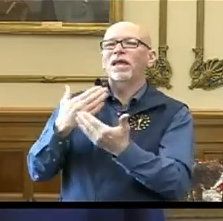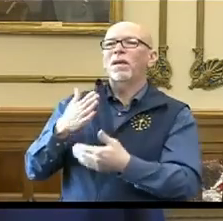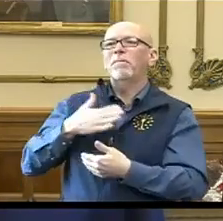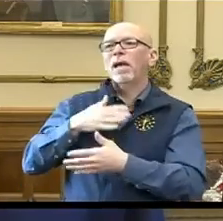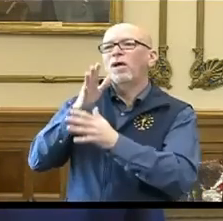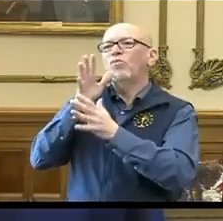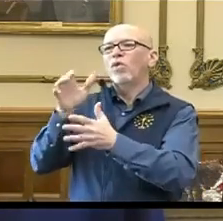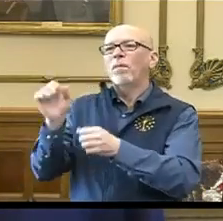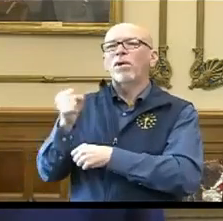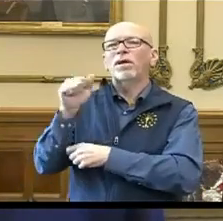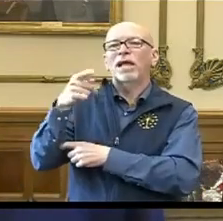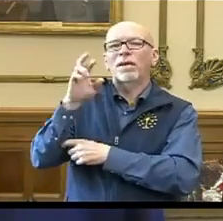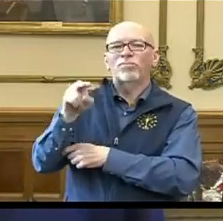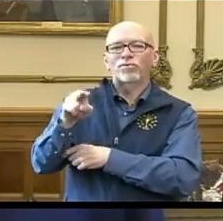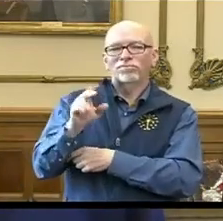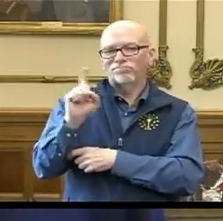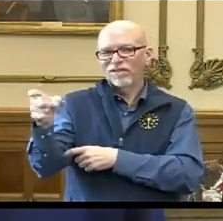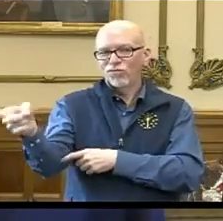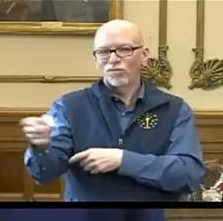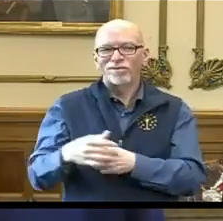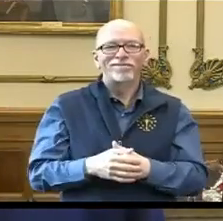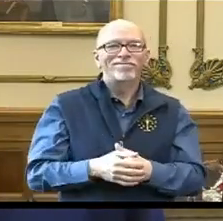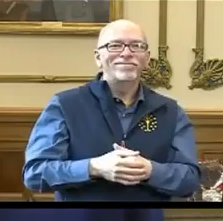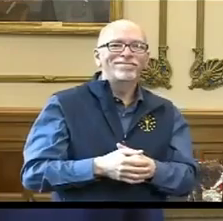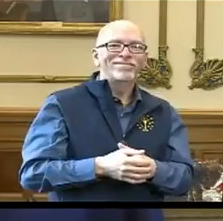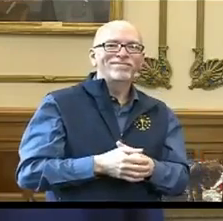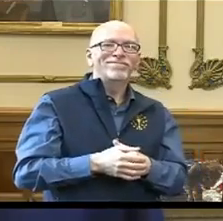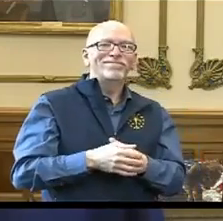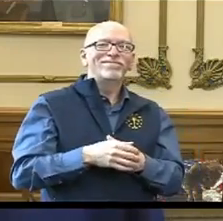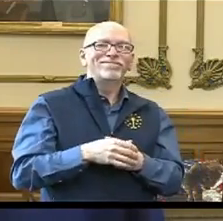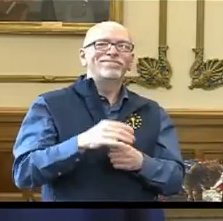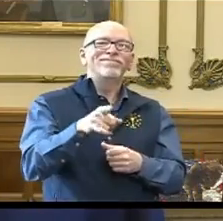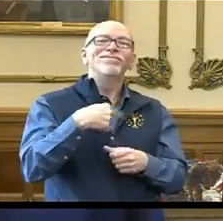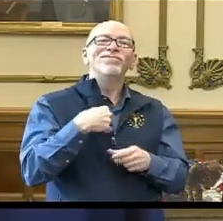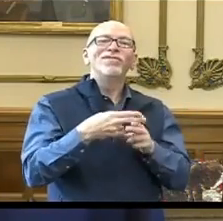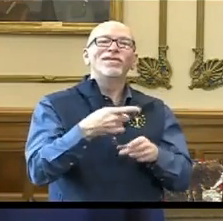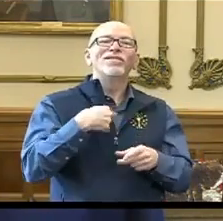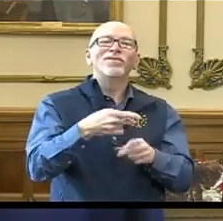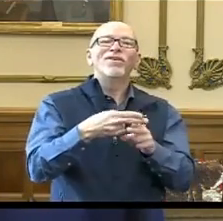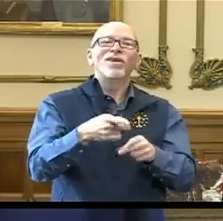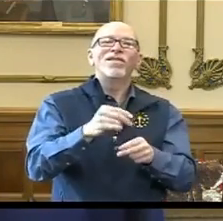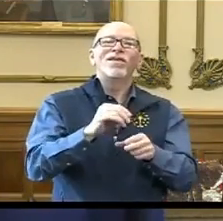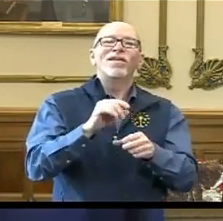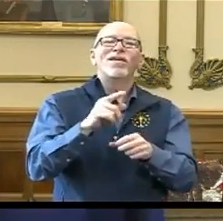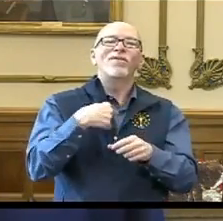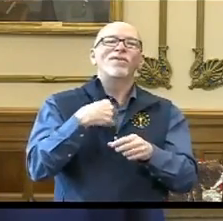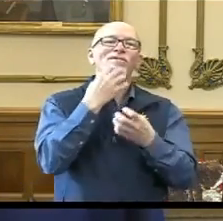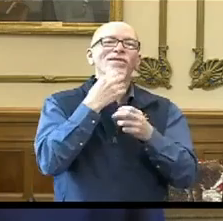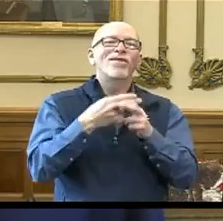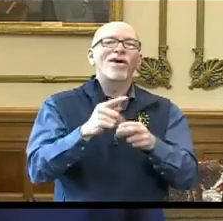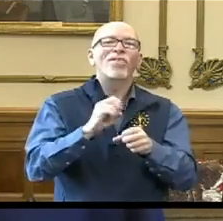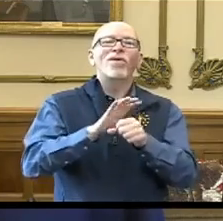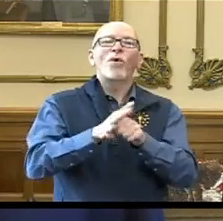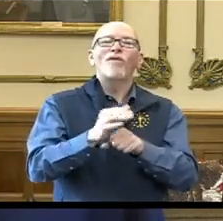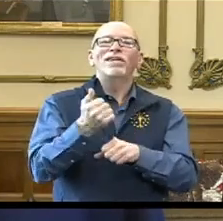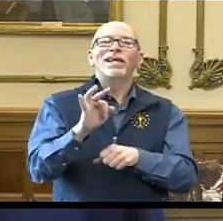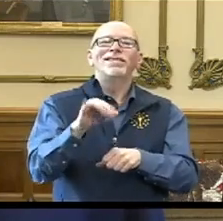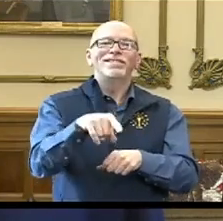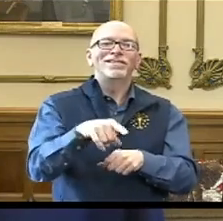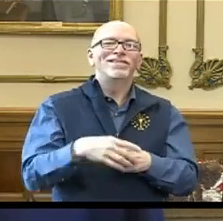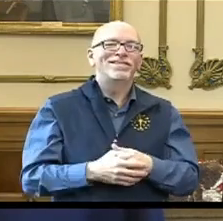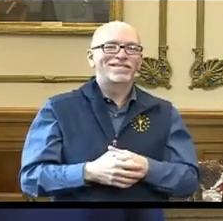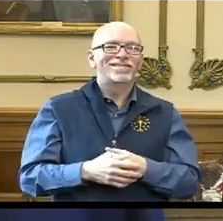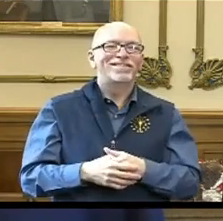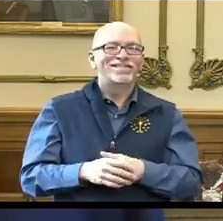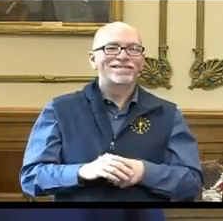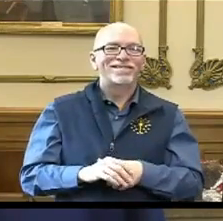grandma's apron. And that goes to you, because I thank you. This is going to contribute to what we fondly call the COVID-19 around here, Governor, unfortunately.